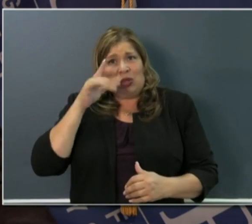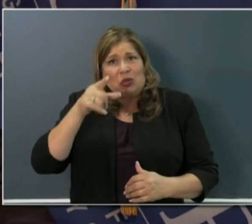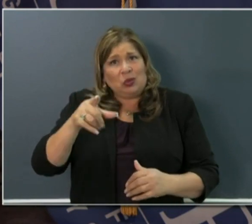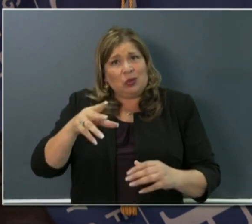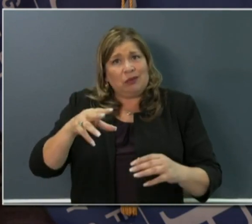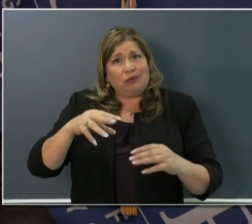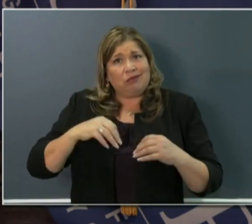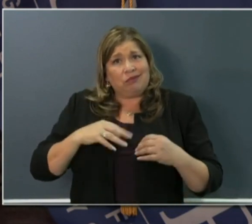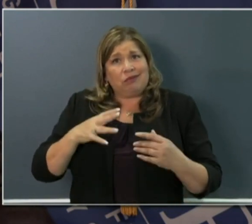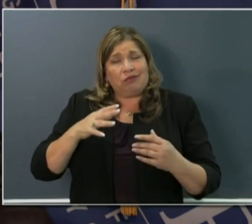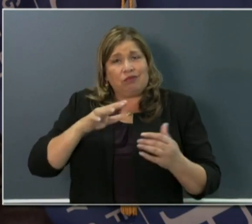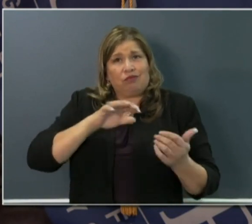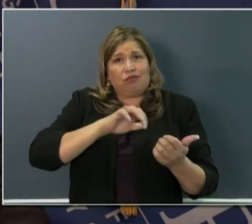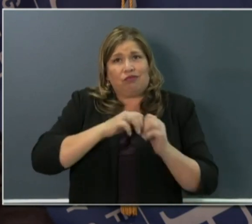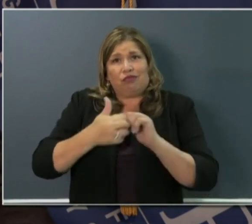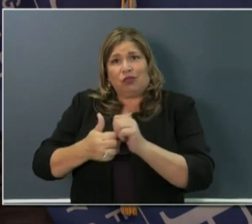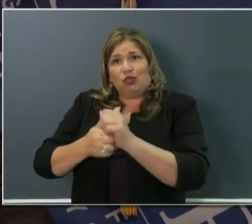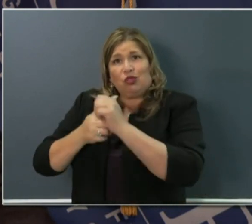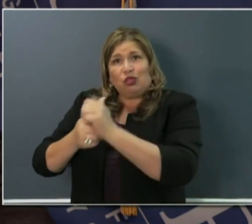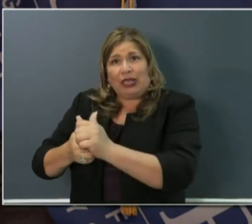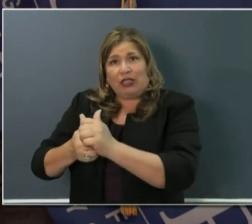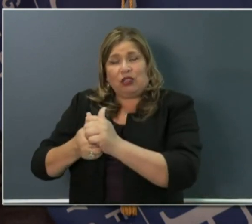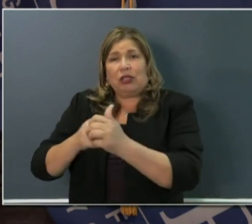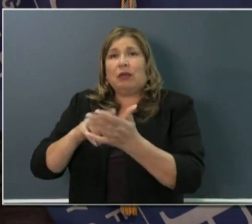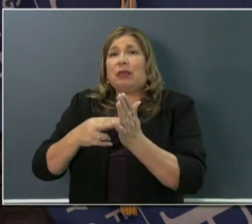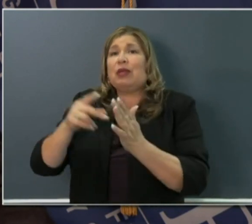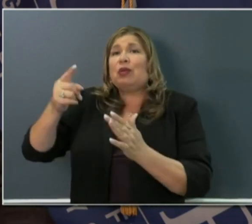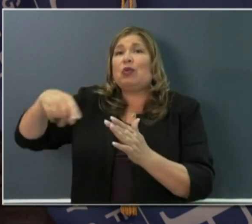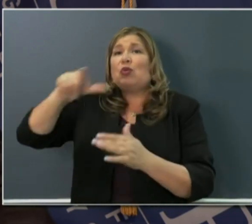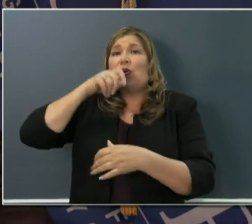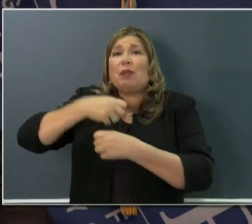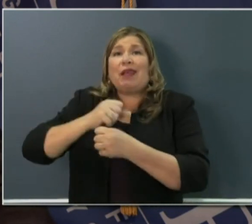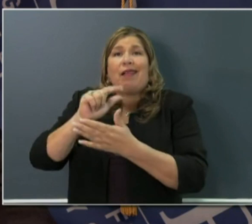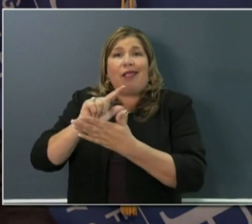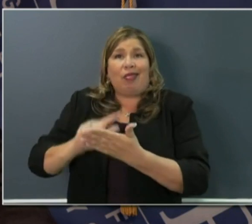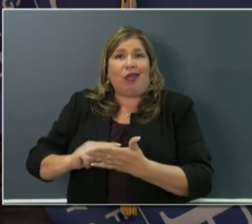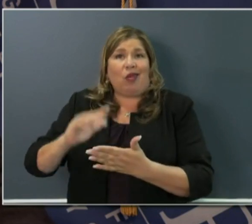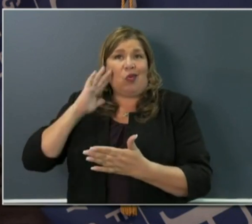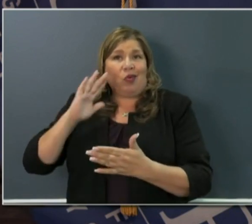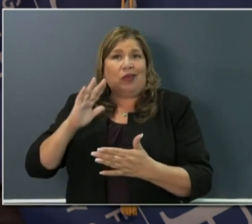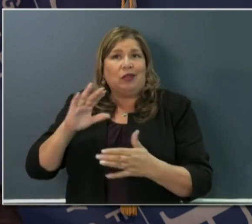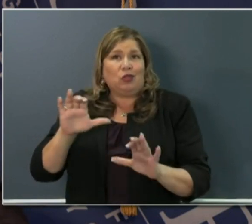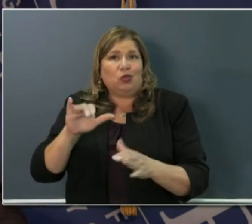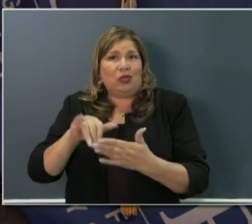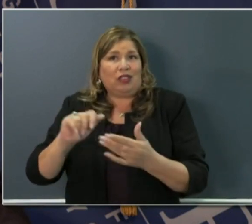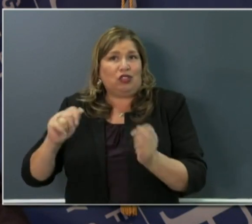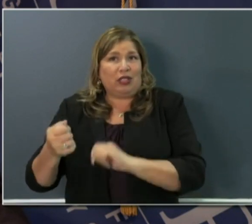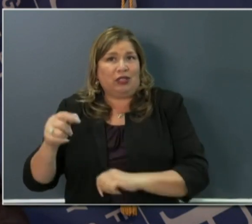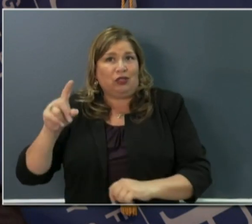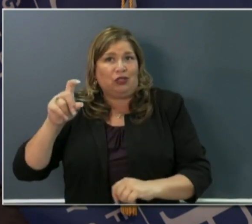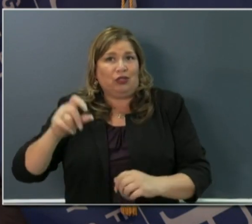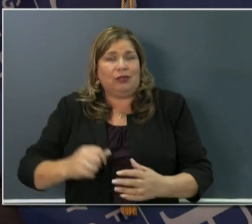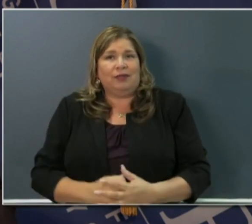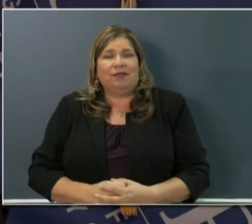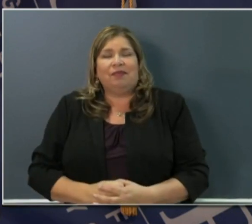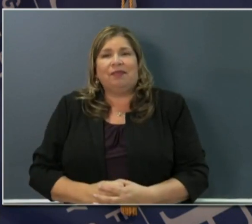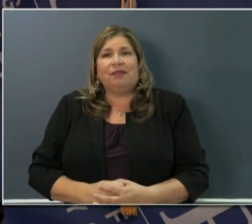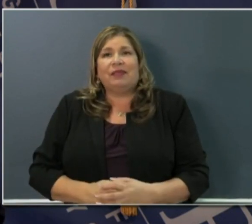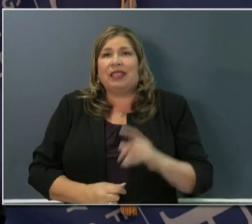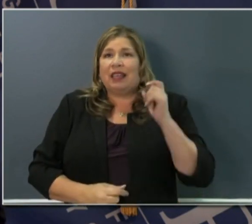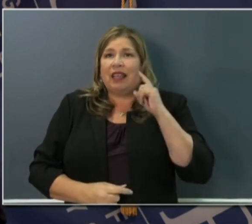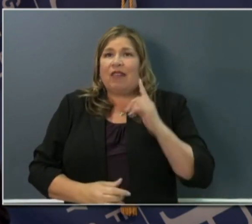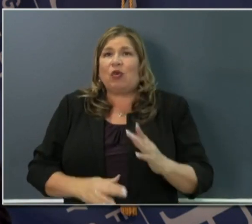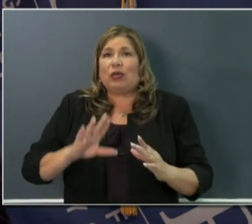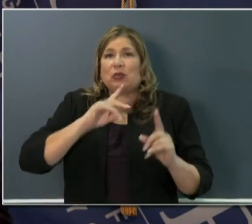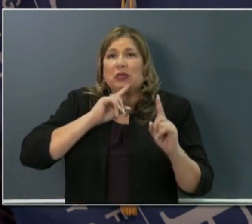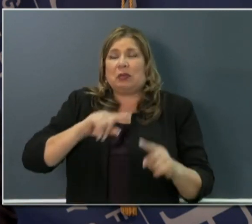changes, and that would mean getting the lawmakers to do it. Yeah, the answer is we will see. We are